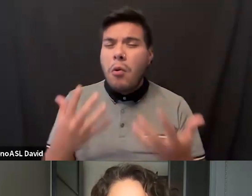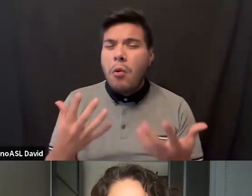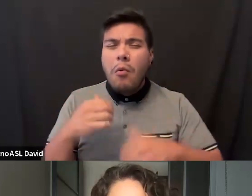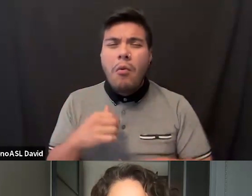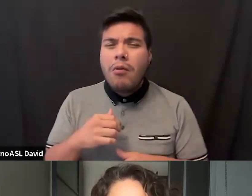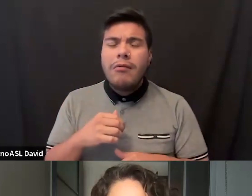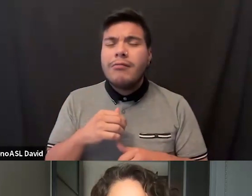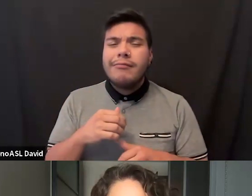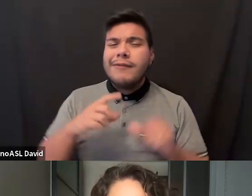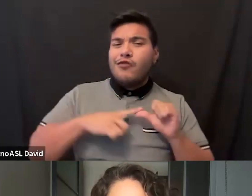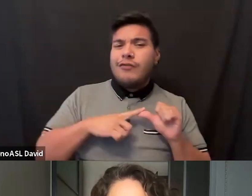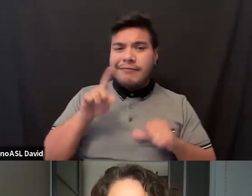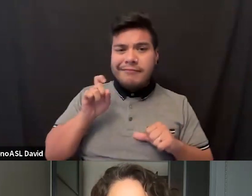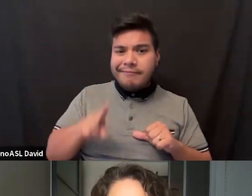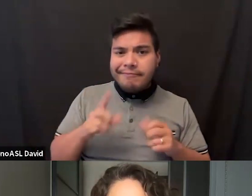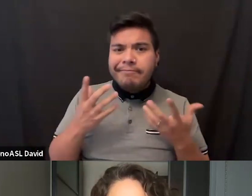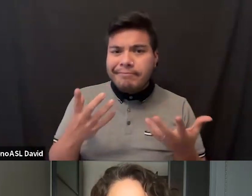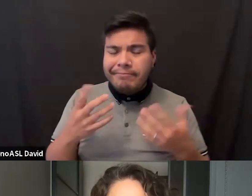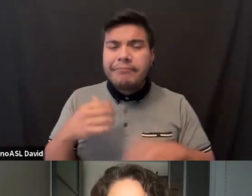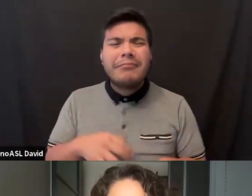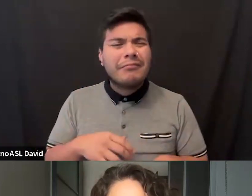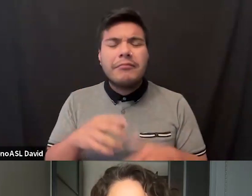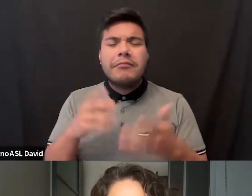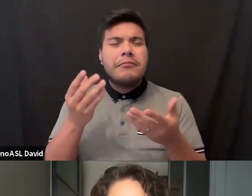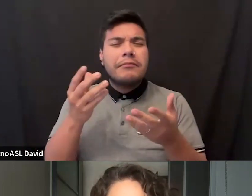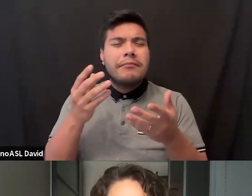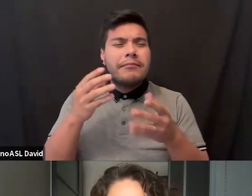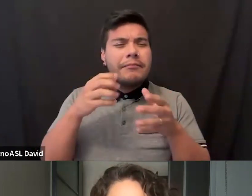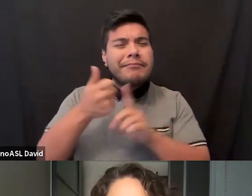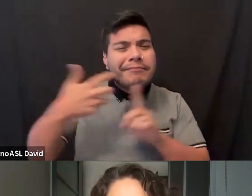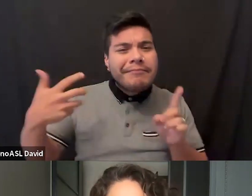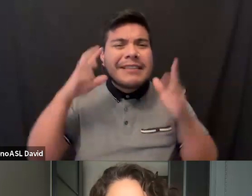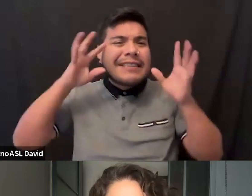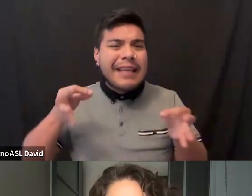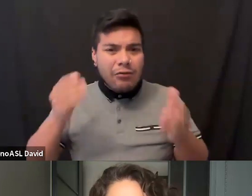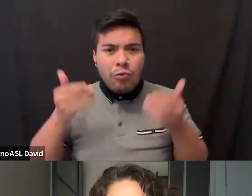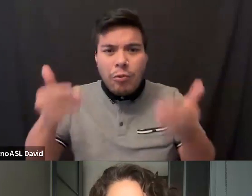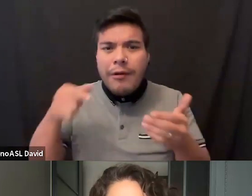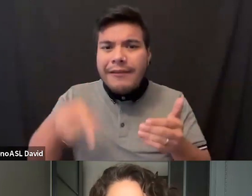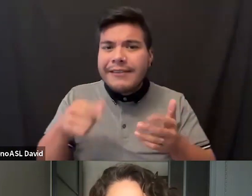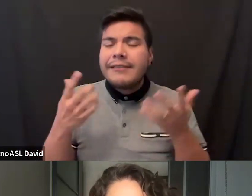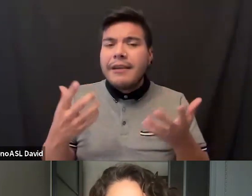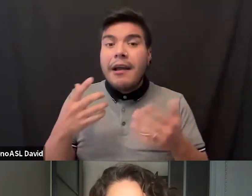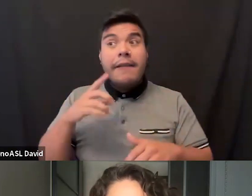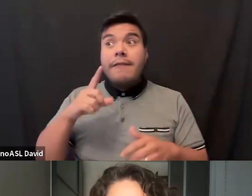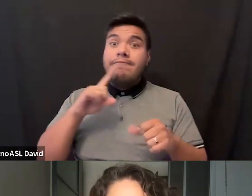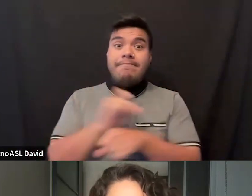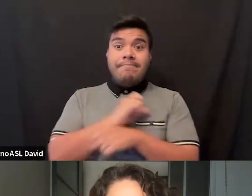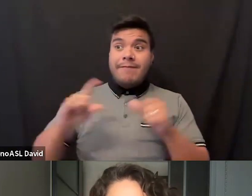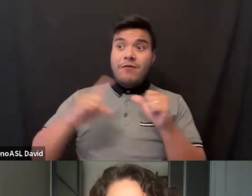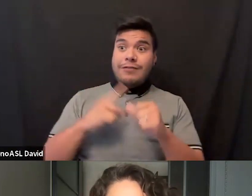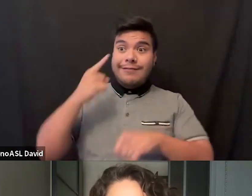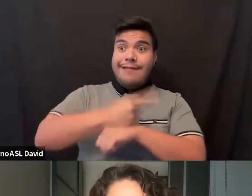kind of curious to know is, tell me about deciding to go through this, and then on that actual first day of filming, we're